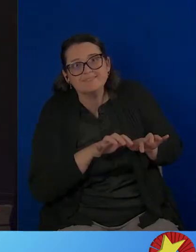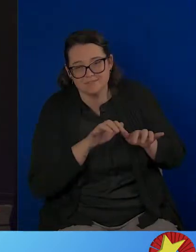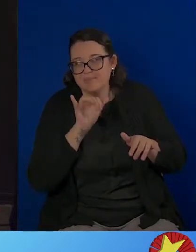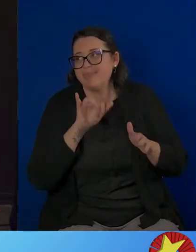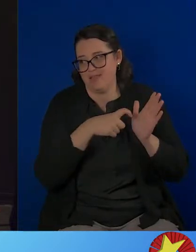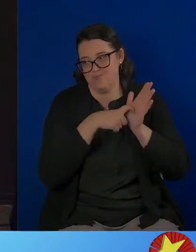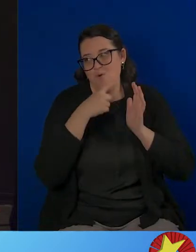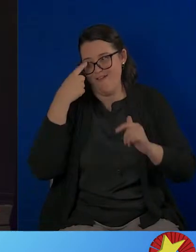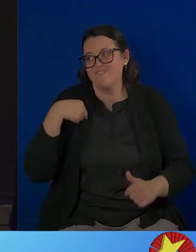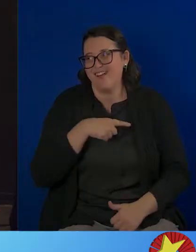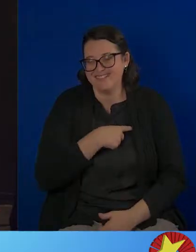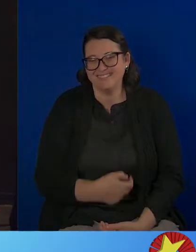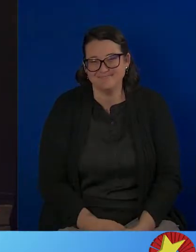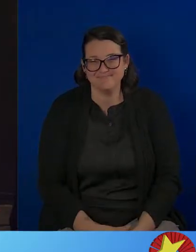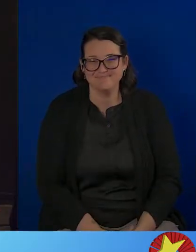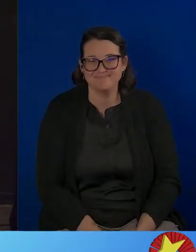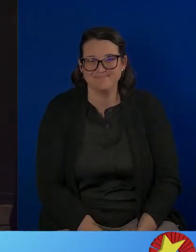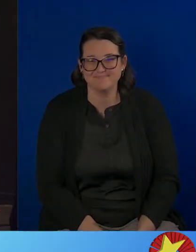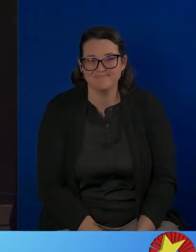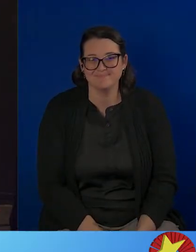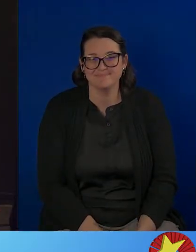us.